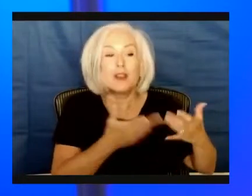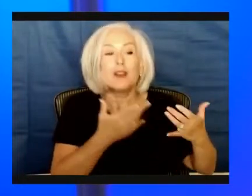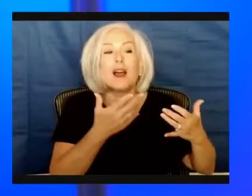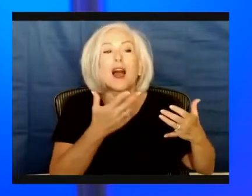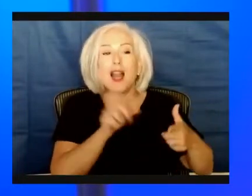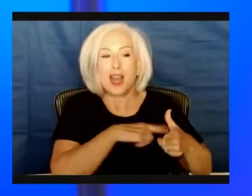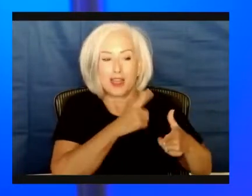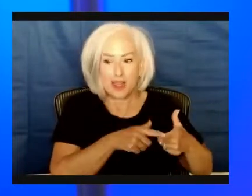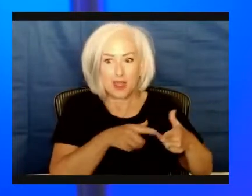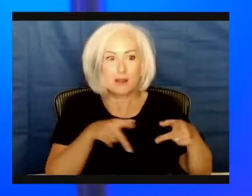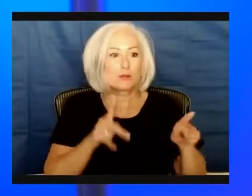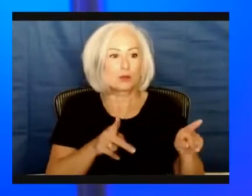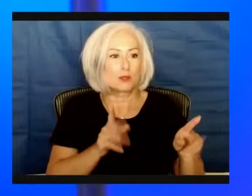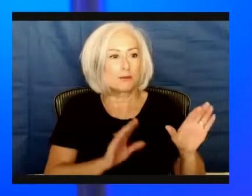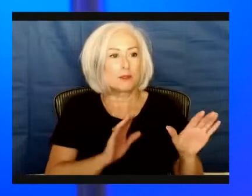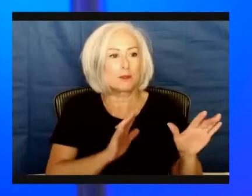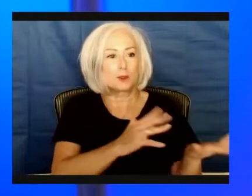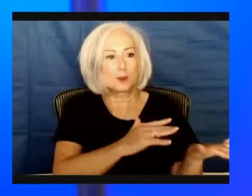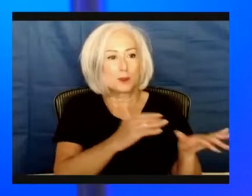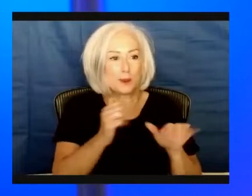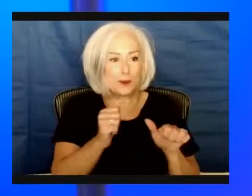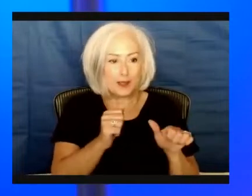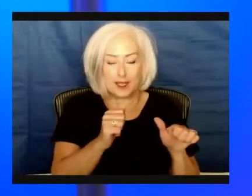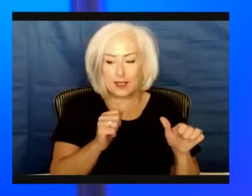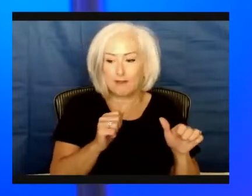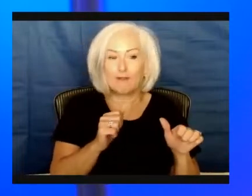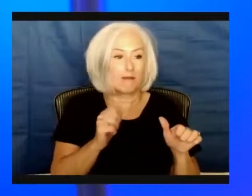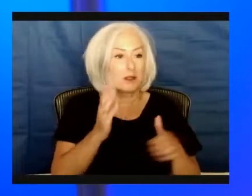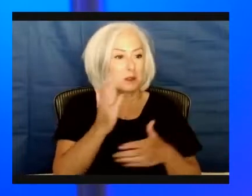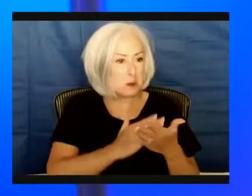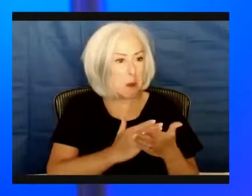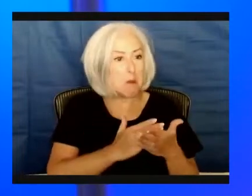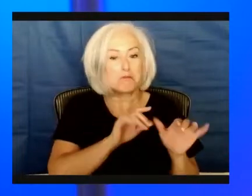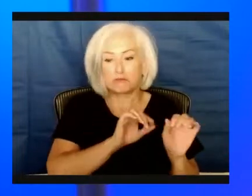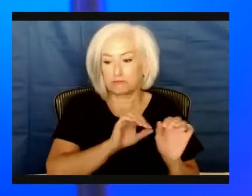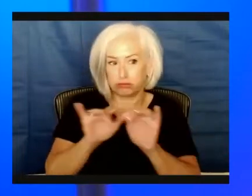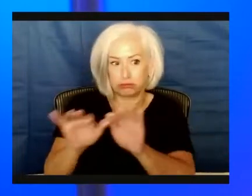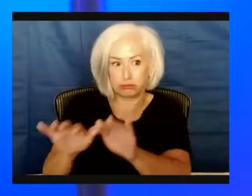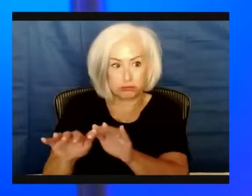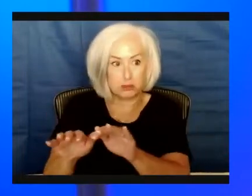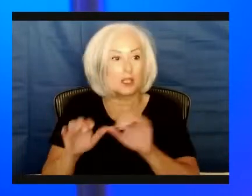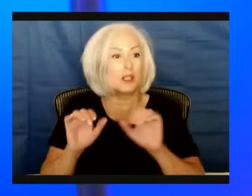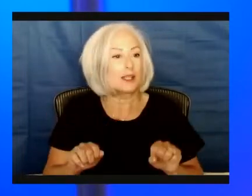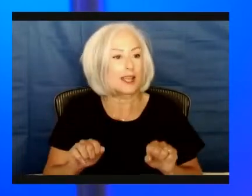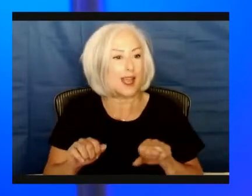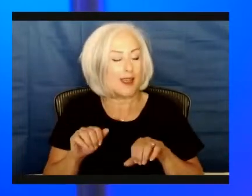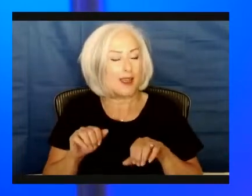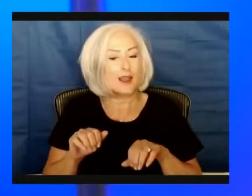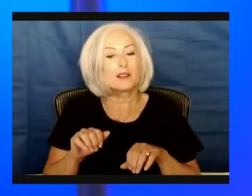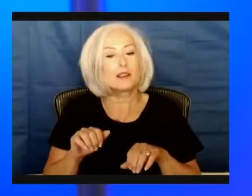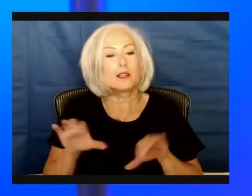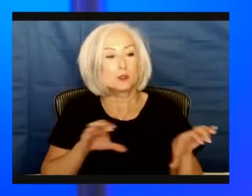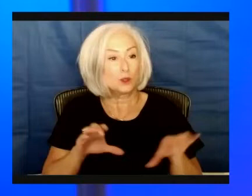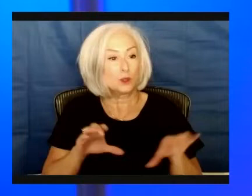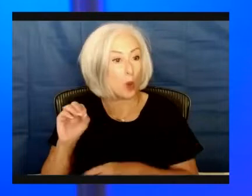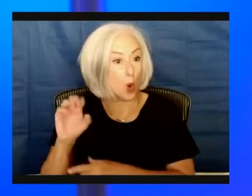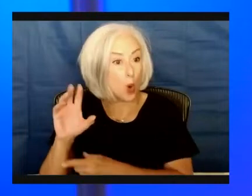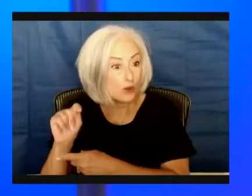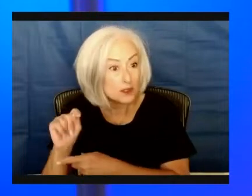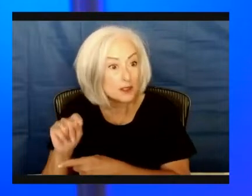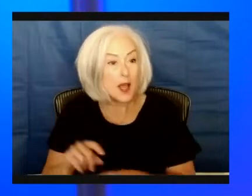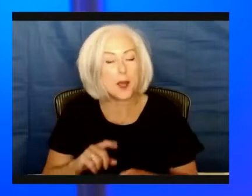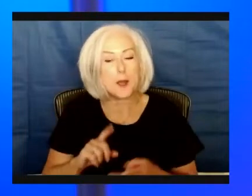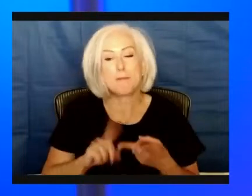So people would be called in to try to do overtime and try to get other reserve units put into service so that we can